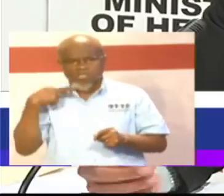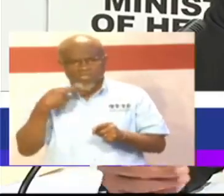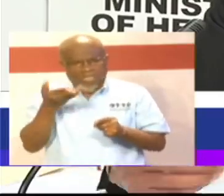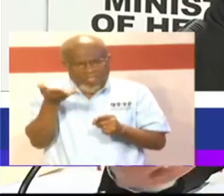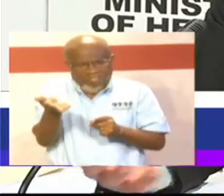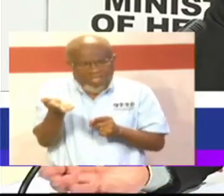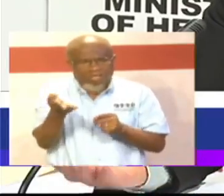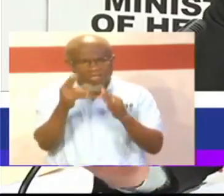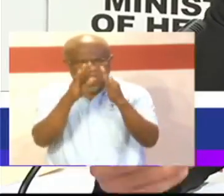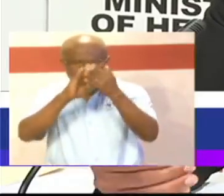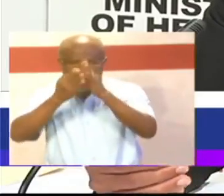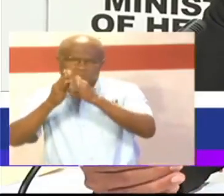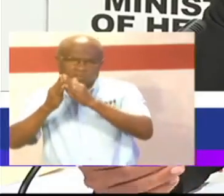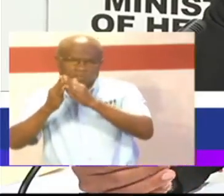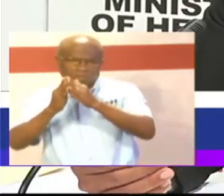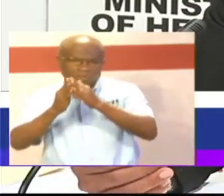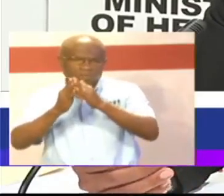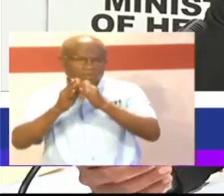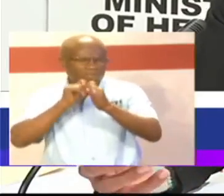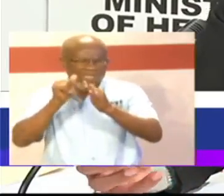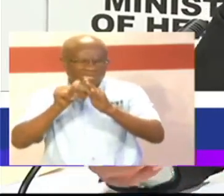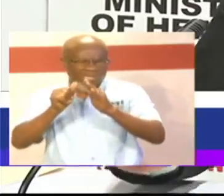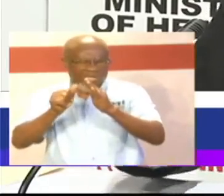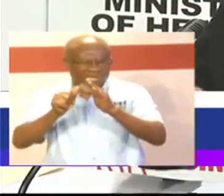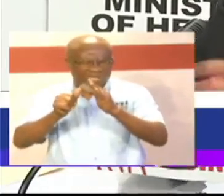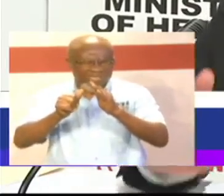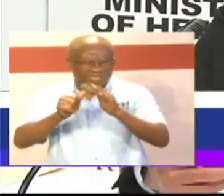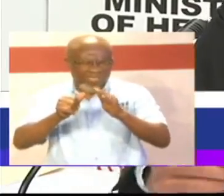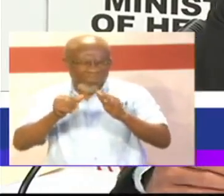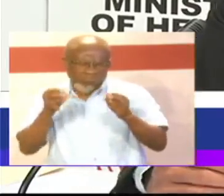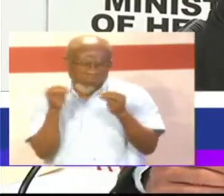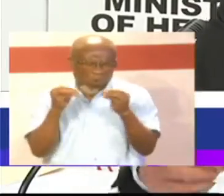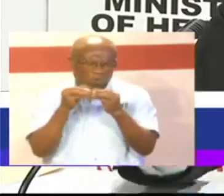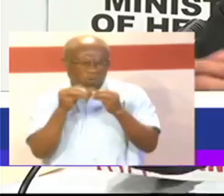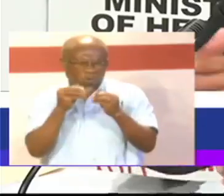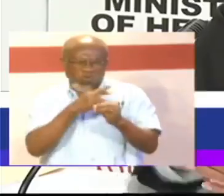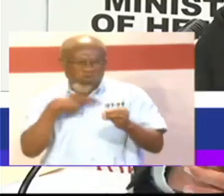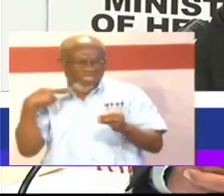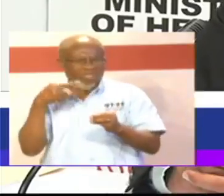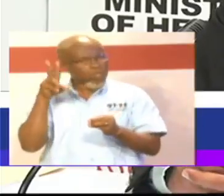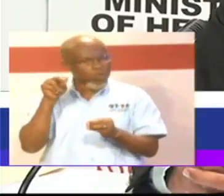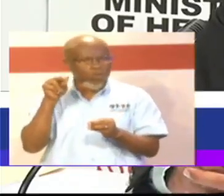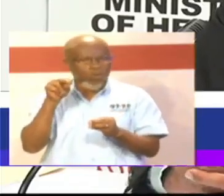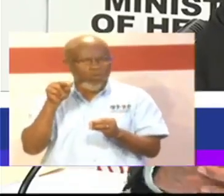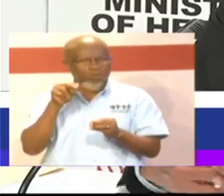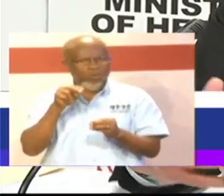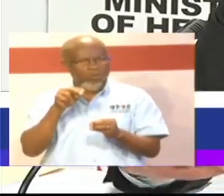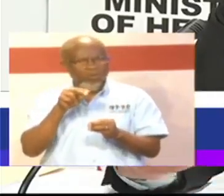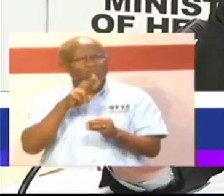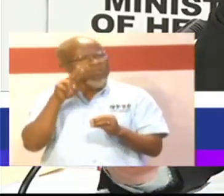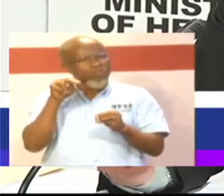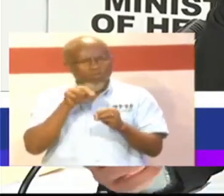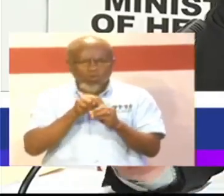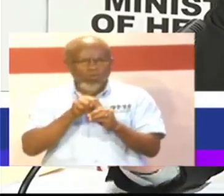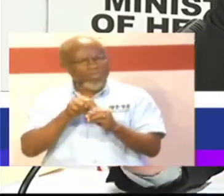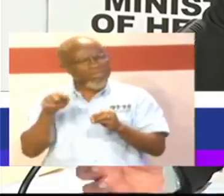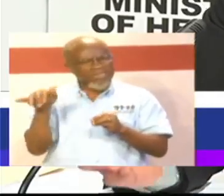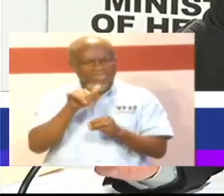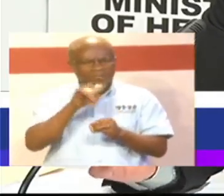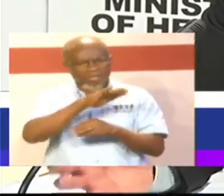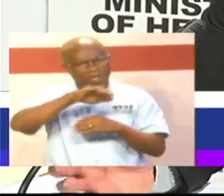same risk. They don't have an added risk of getting ill, of contracting the virus, but when they do contract the virus, they are more likely to get